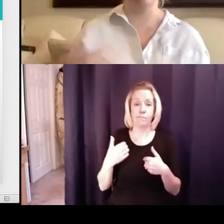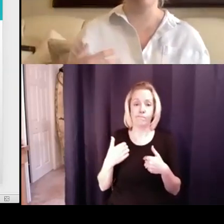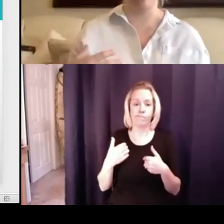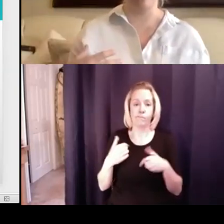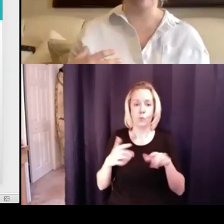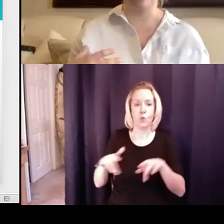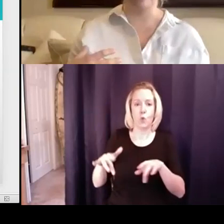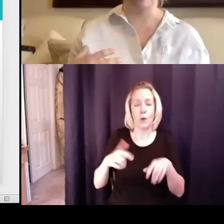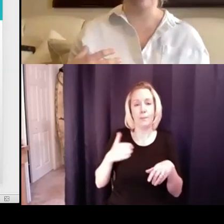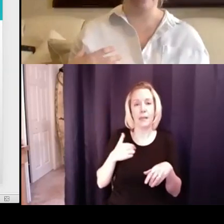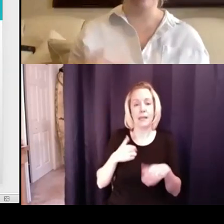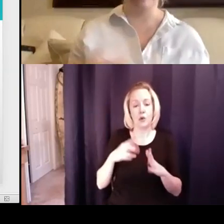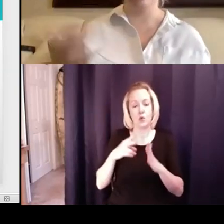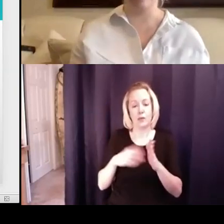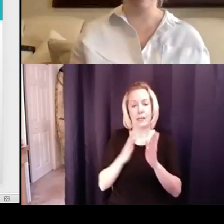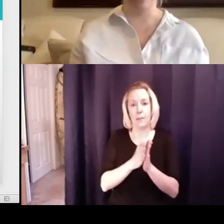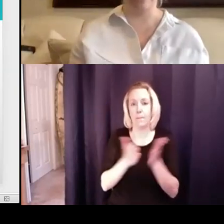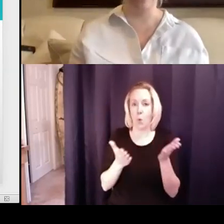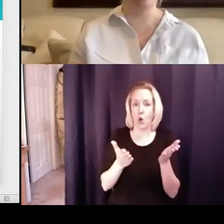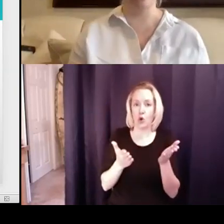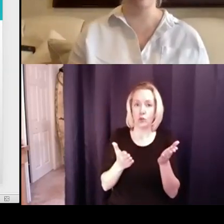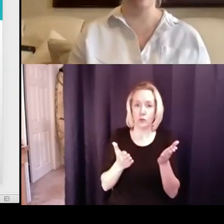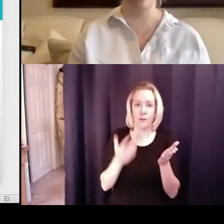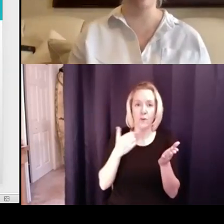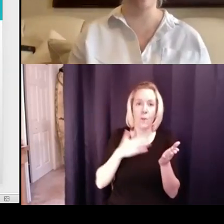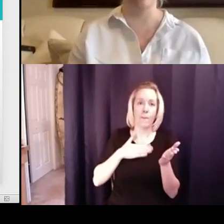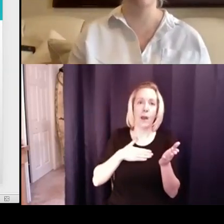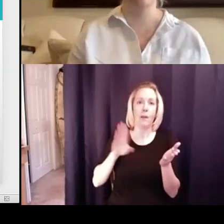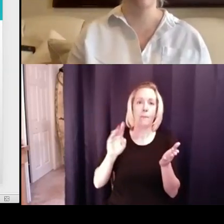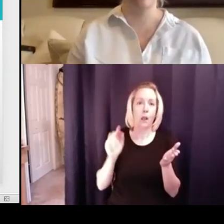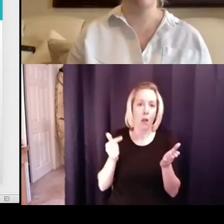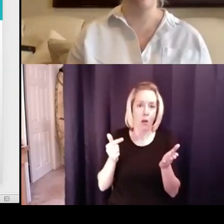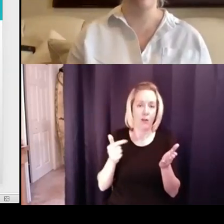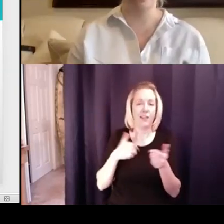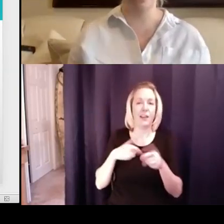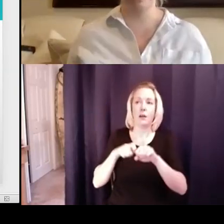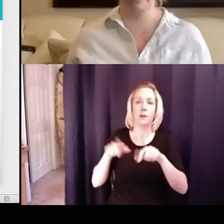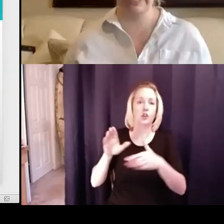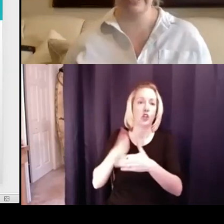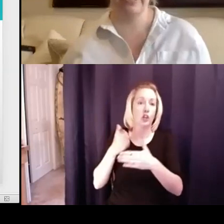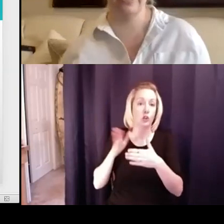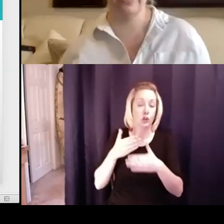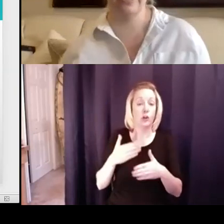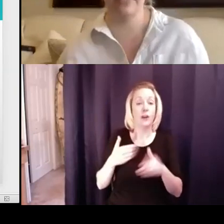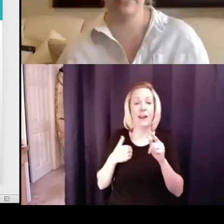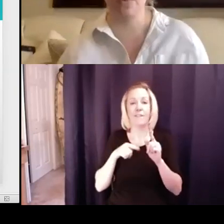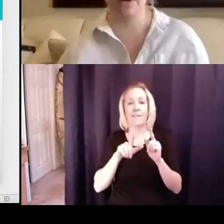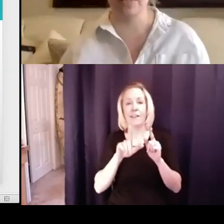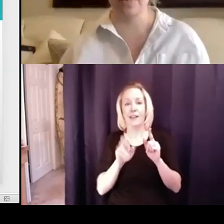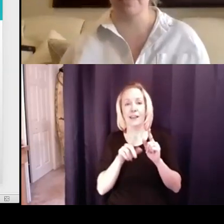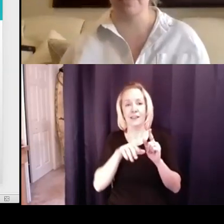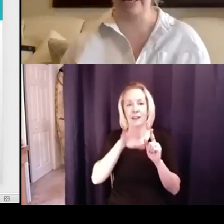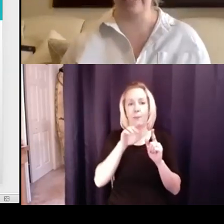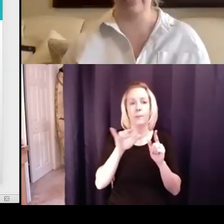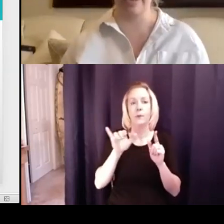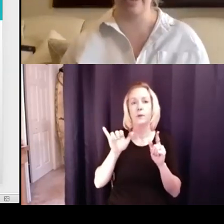my blog, AAC Creatively, and that I've been sharing on the St. Coletta website. And the YouTube link here, the very first one, is